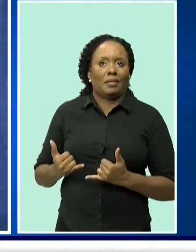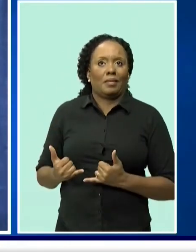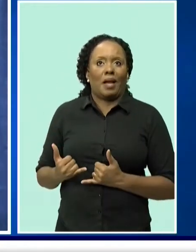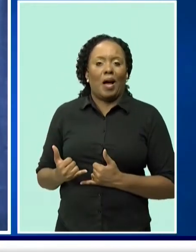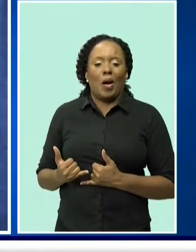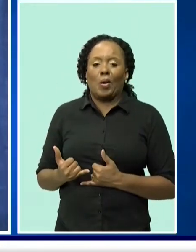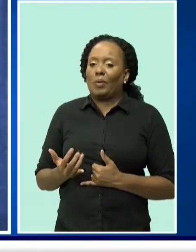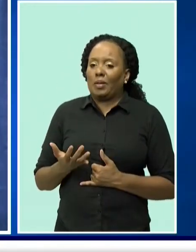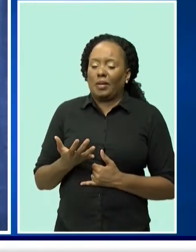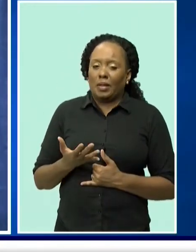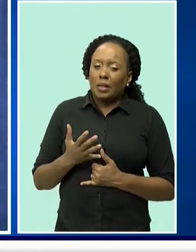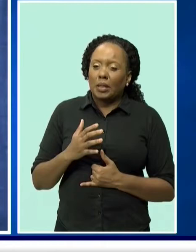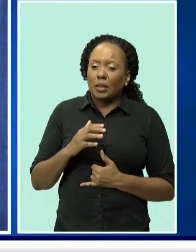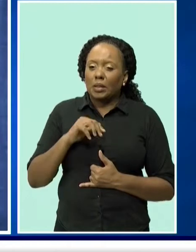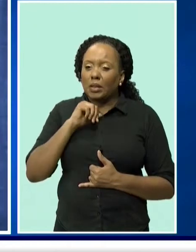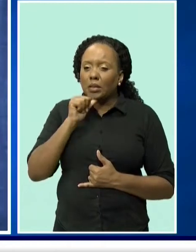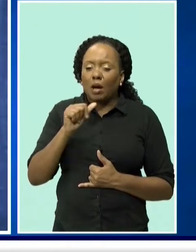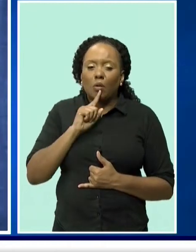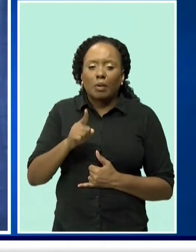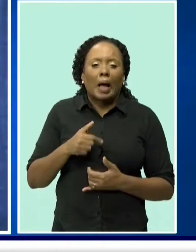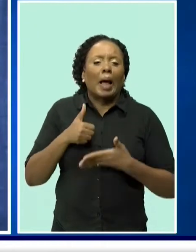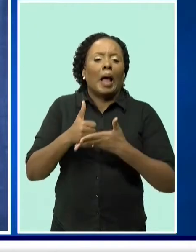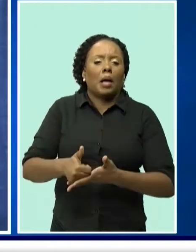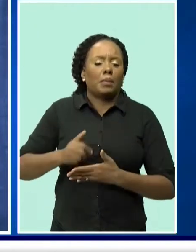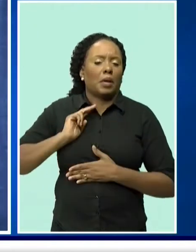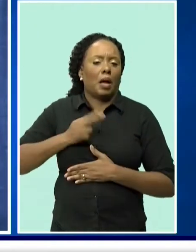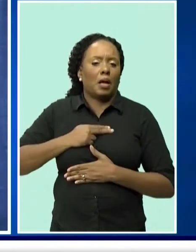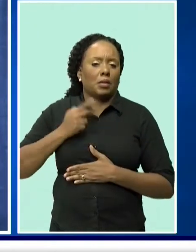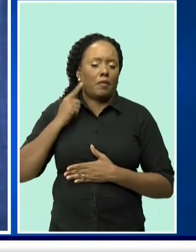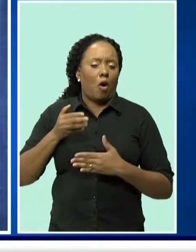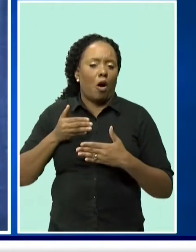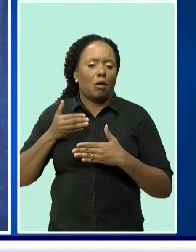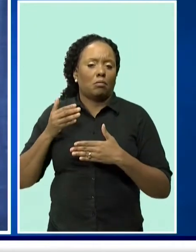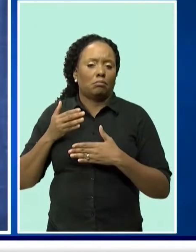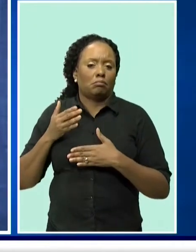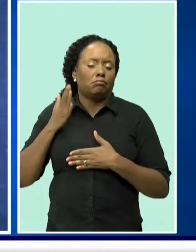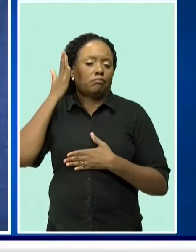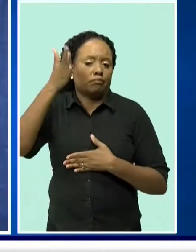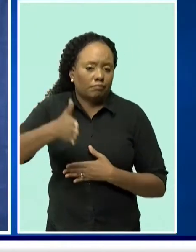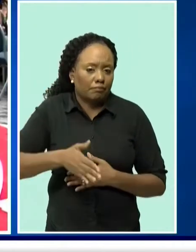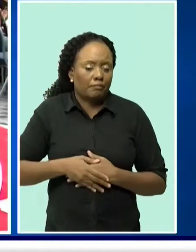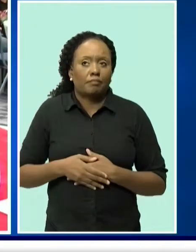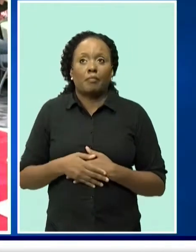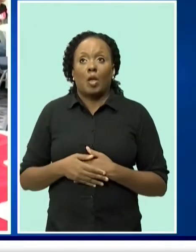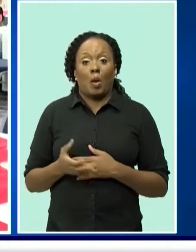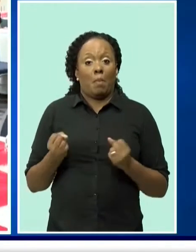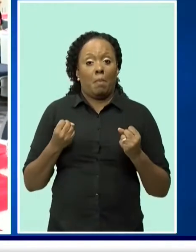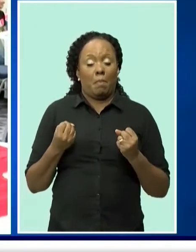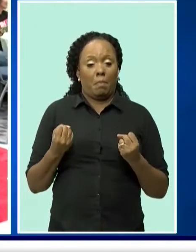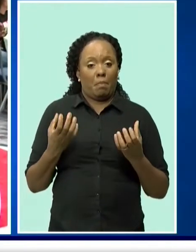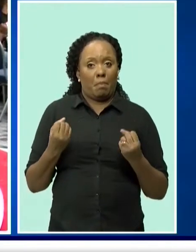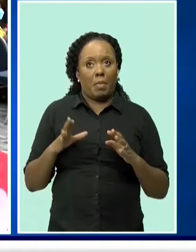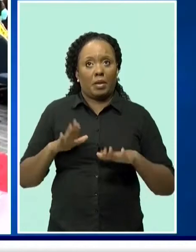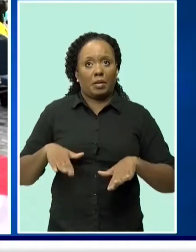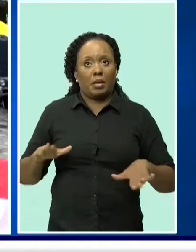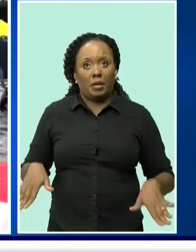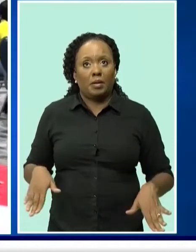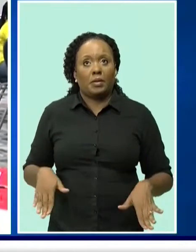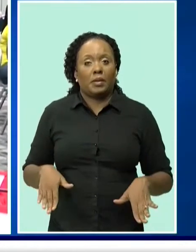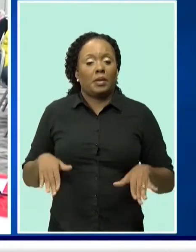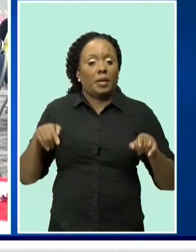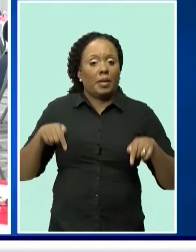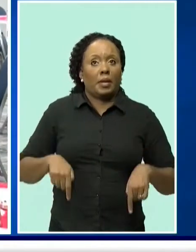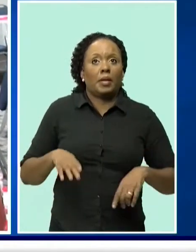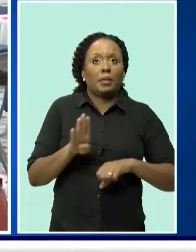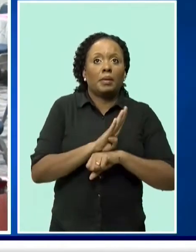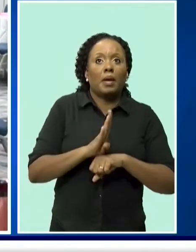return. For many children in Barbados and across the Eastern Caribbean, our rights are being compromised